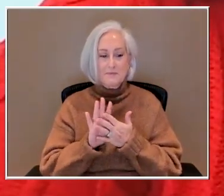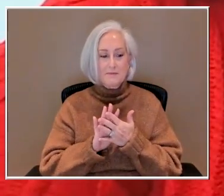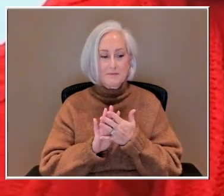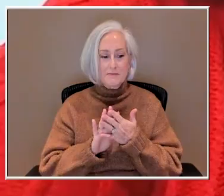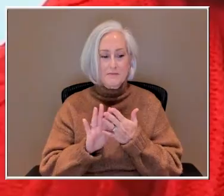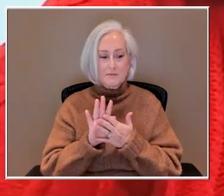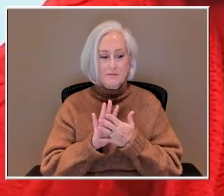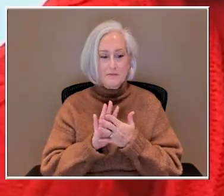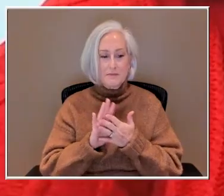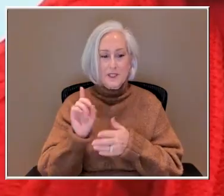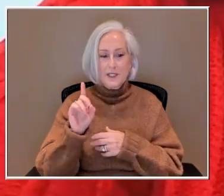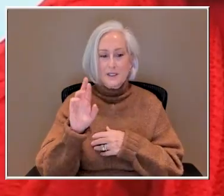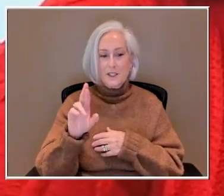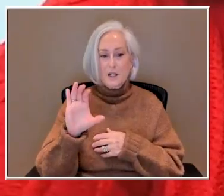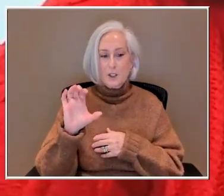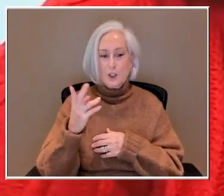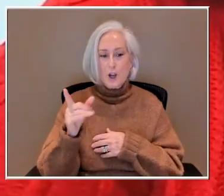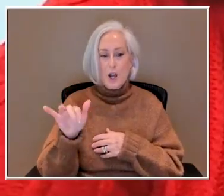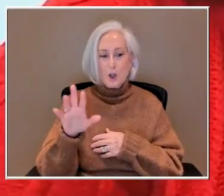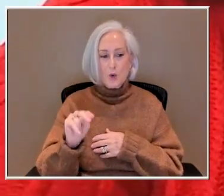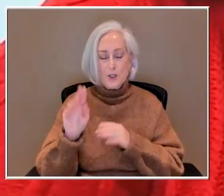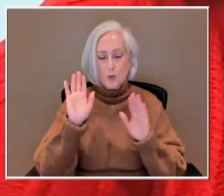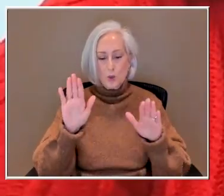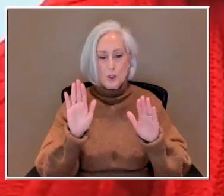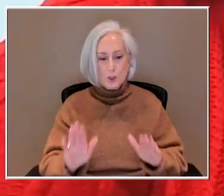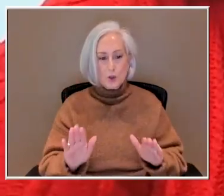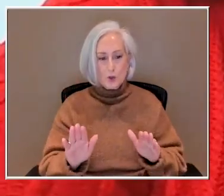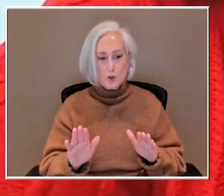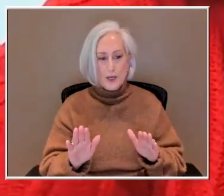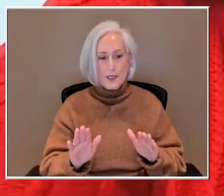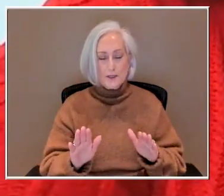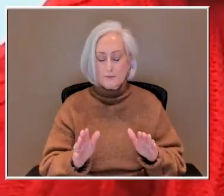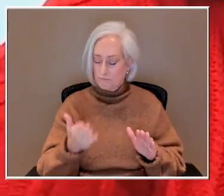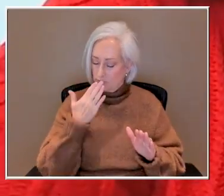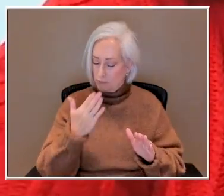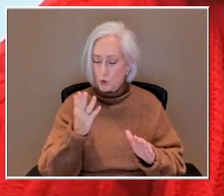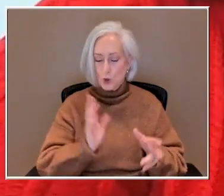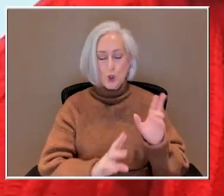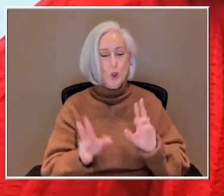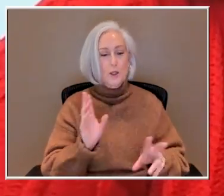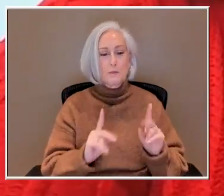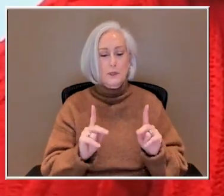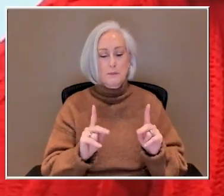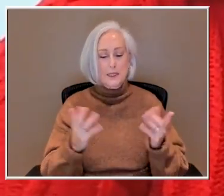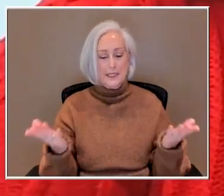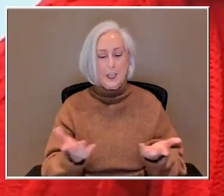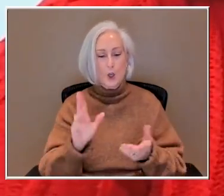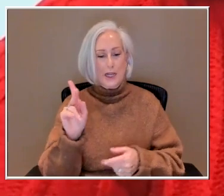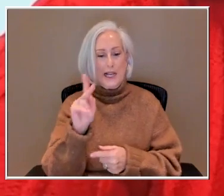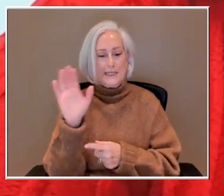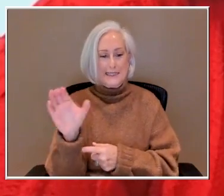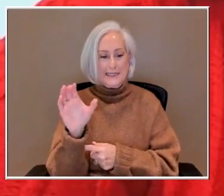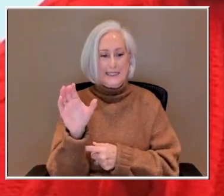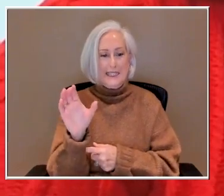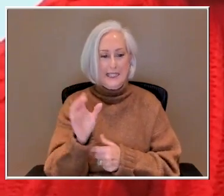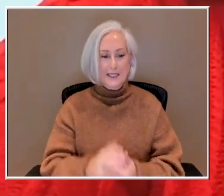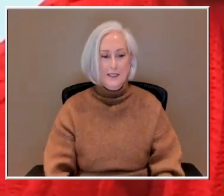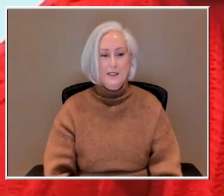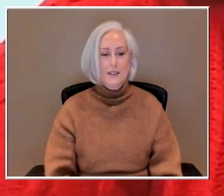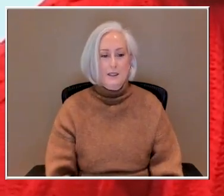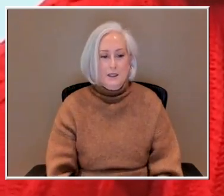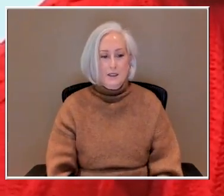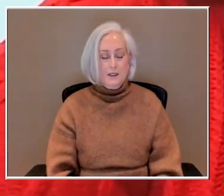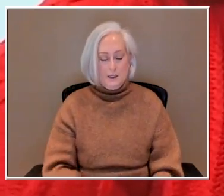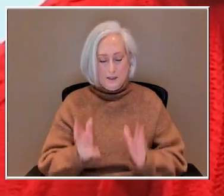Dr. Cochran was wonderful. We have a really good medical team in Kansas City. We're lucky. I have talked